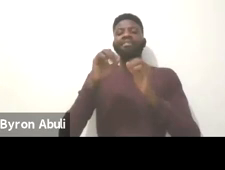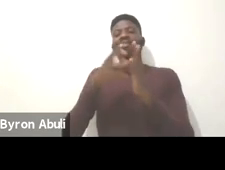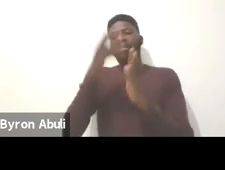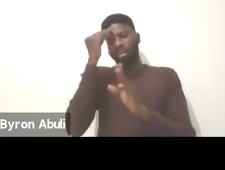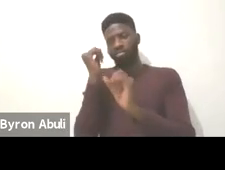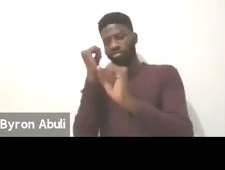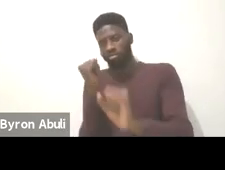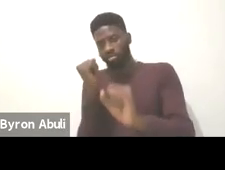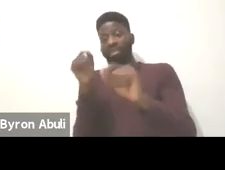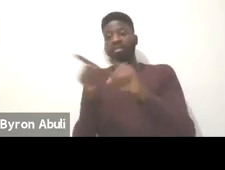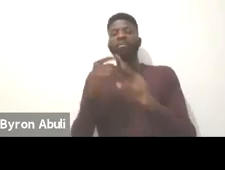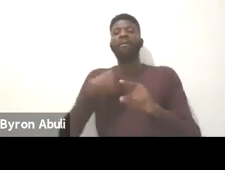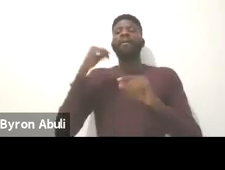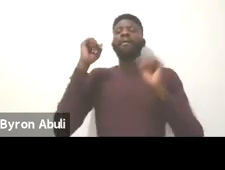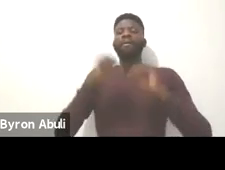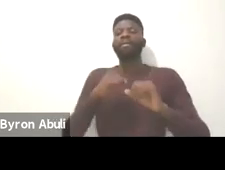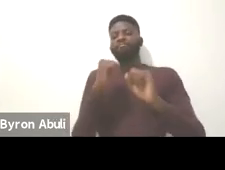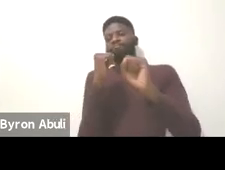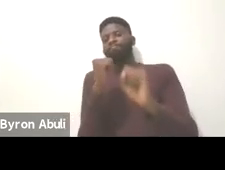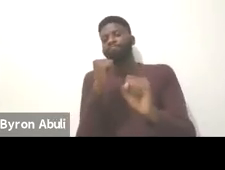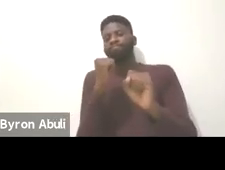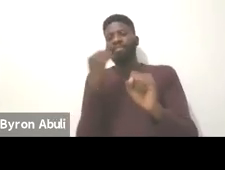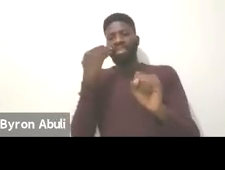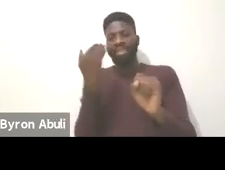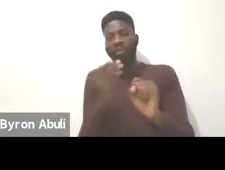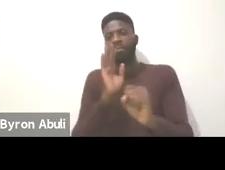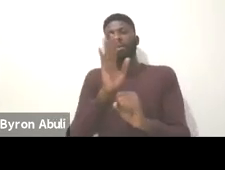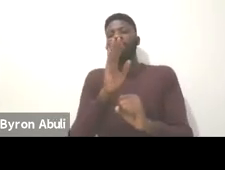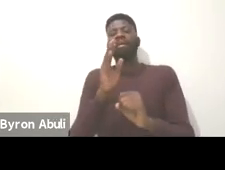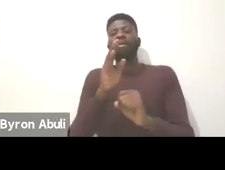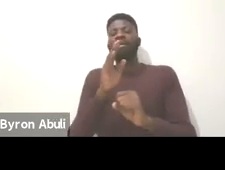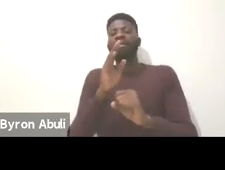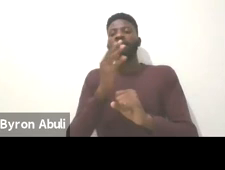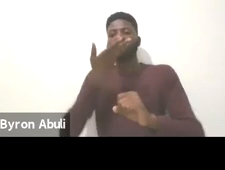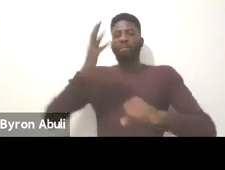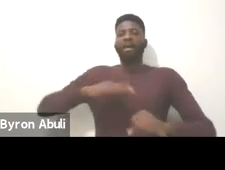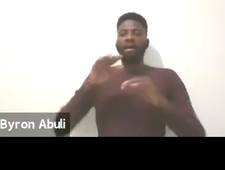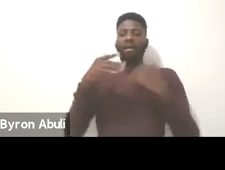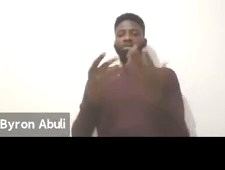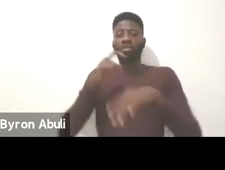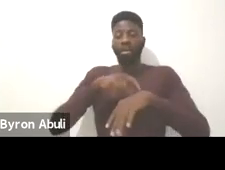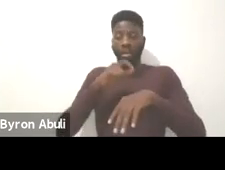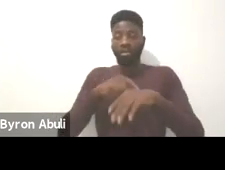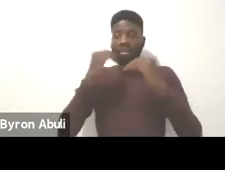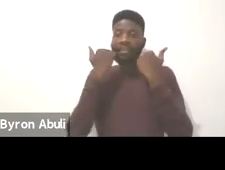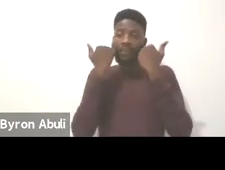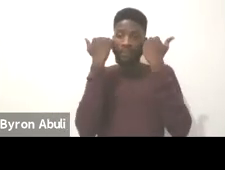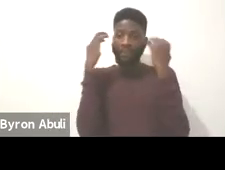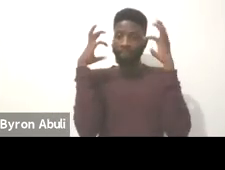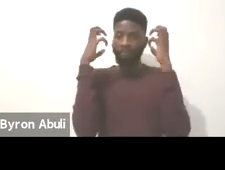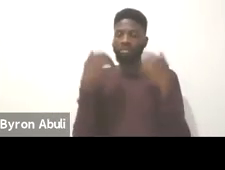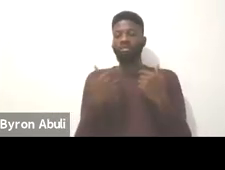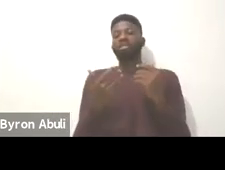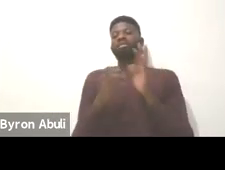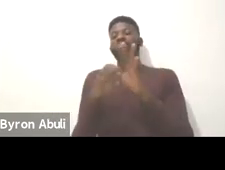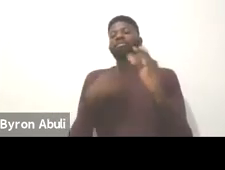I'll also be able to see what's her response like to stressful situations. Maybe, for example, if I asked